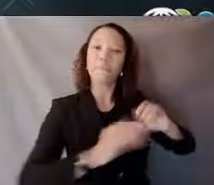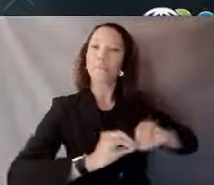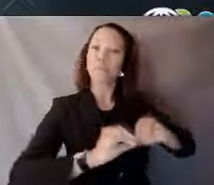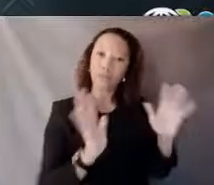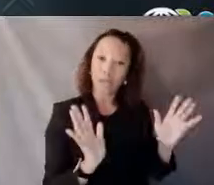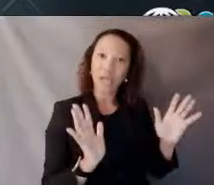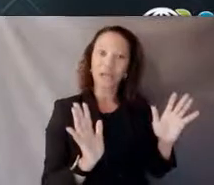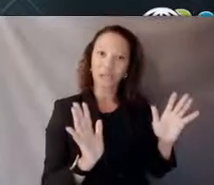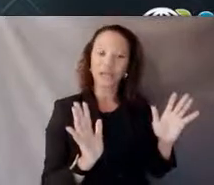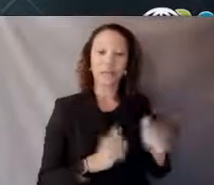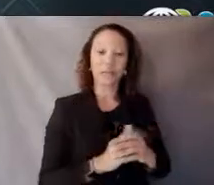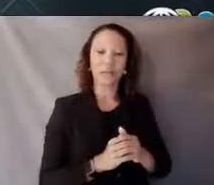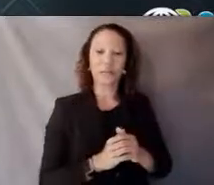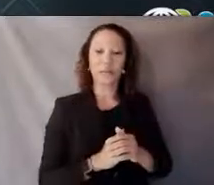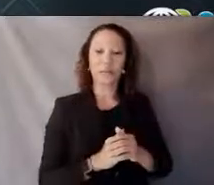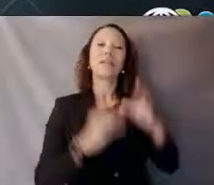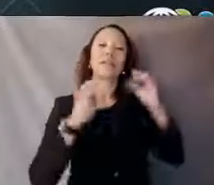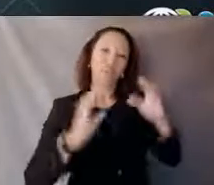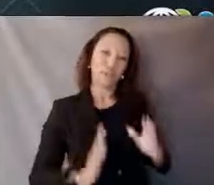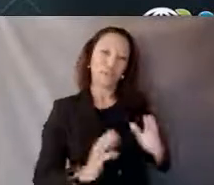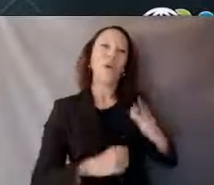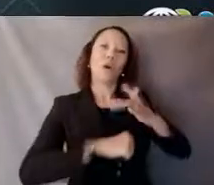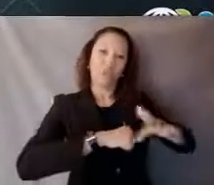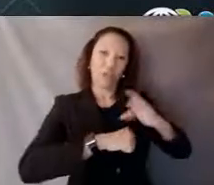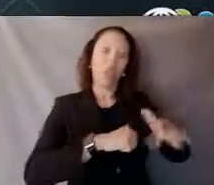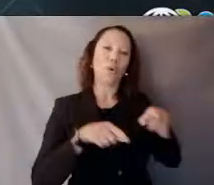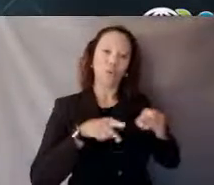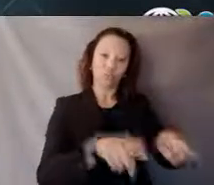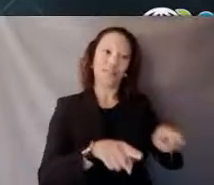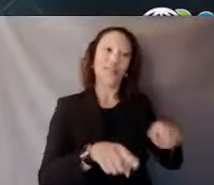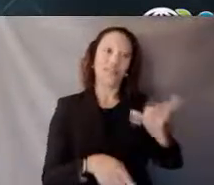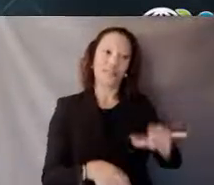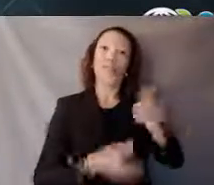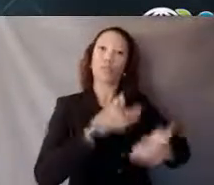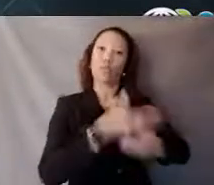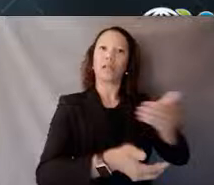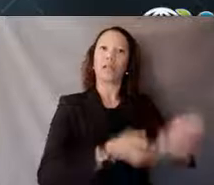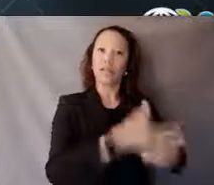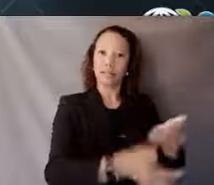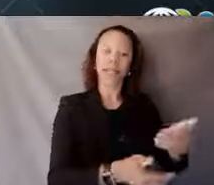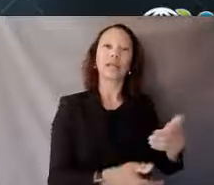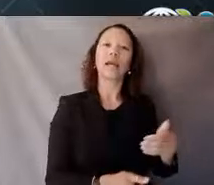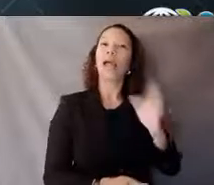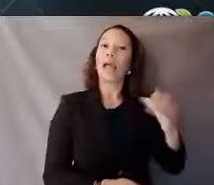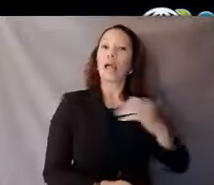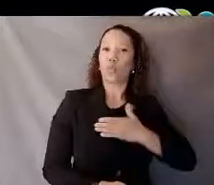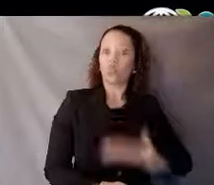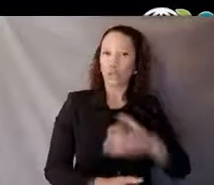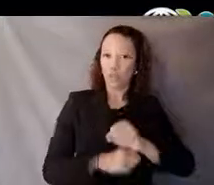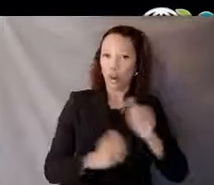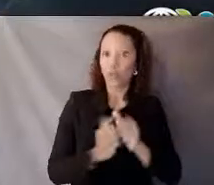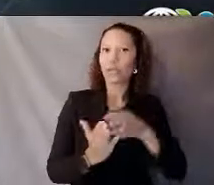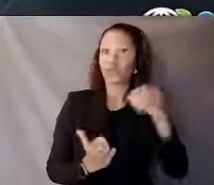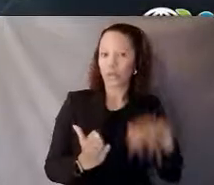clarification. They're available during the process of working with your students on assignments. And